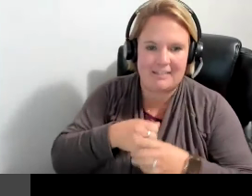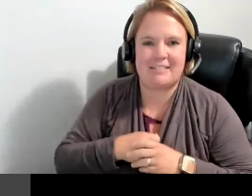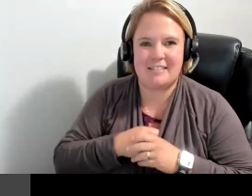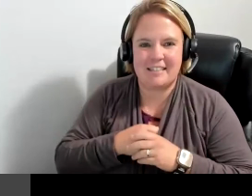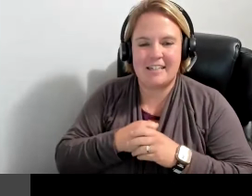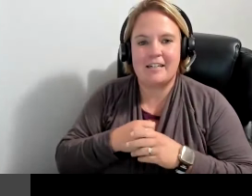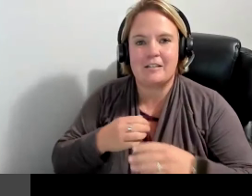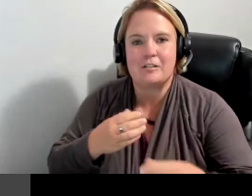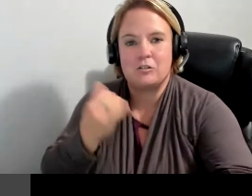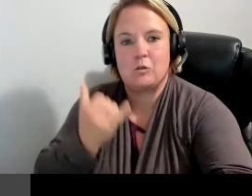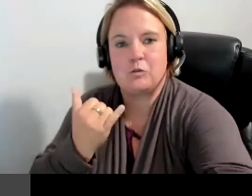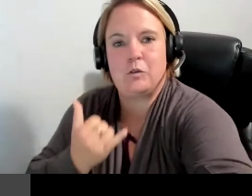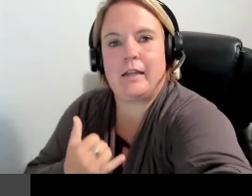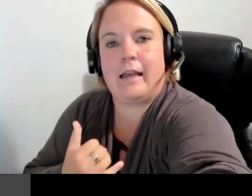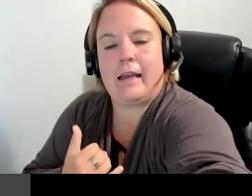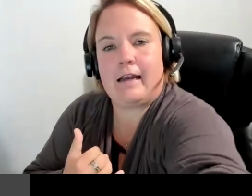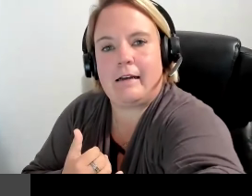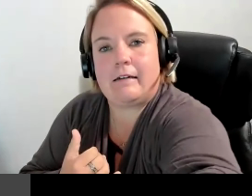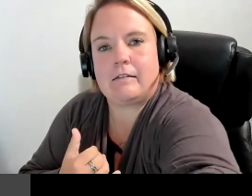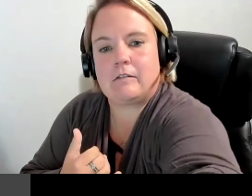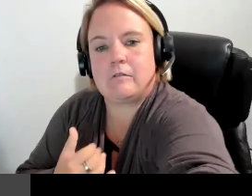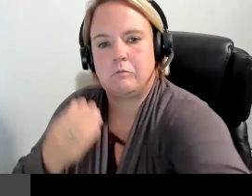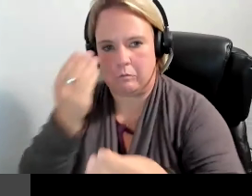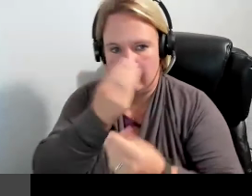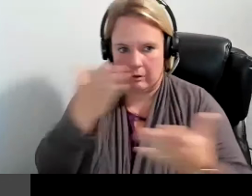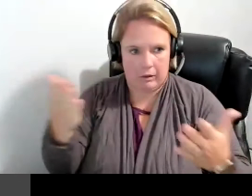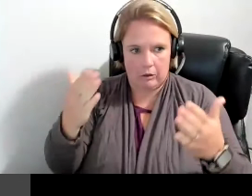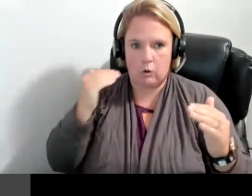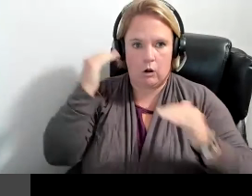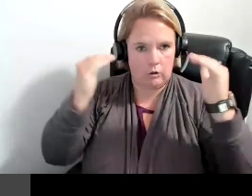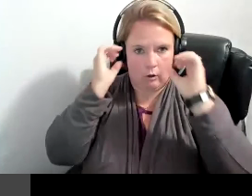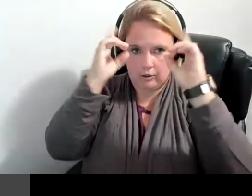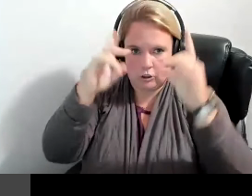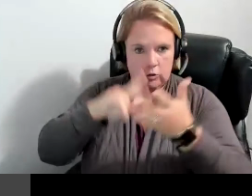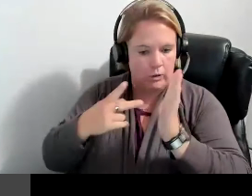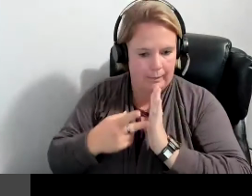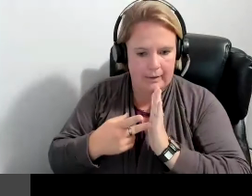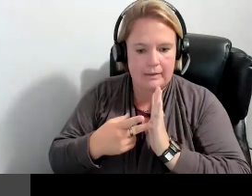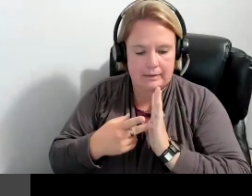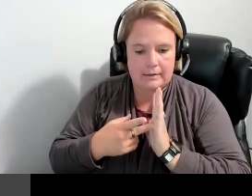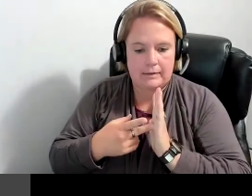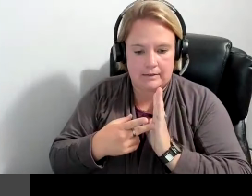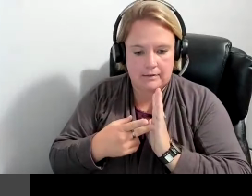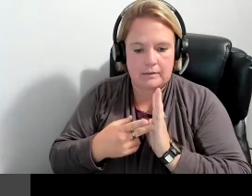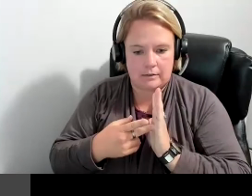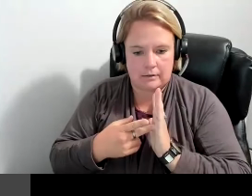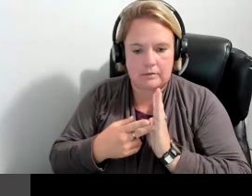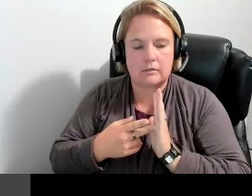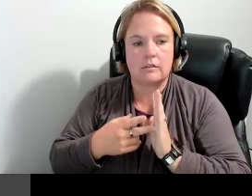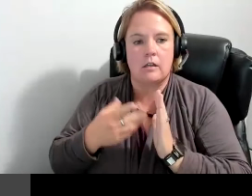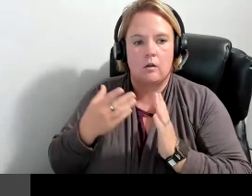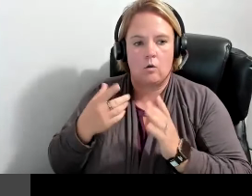So today's session is just to give you an overview of adult education. Here as we have it at Fresno